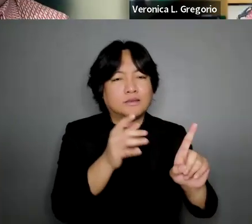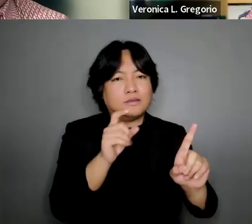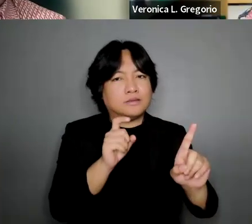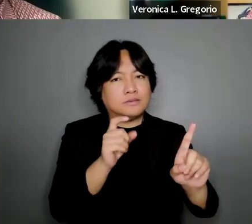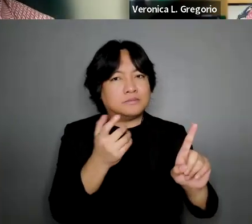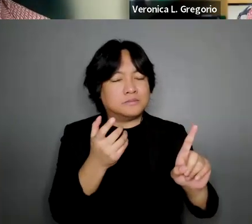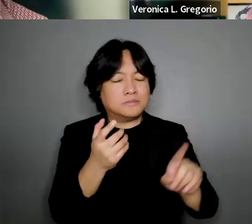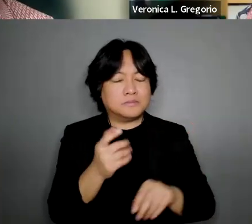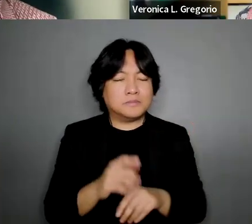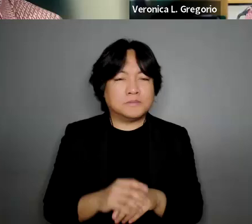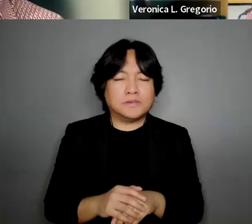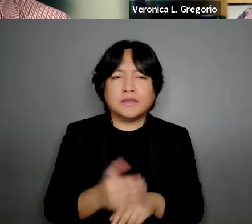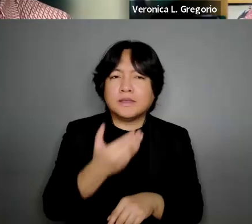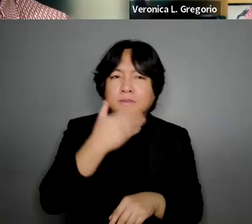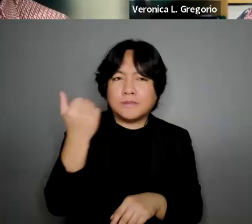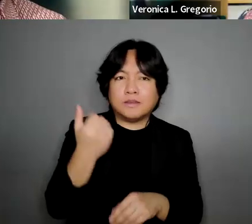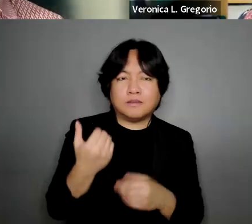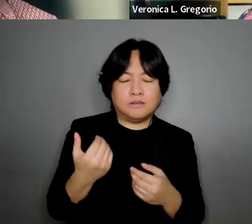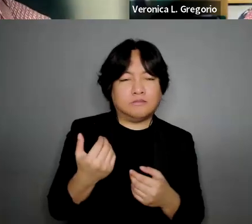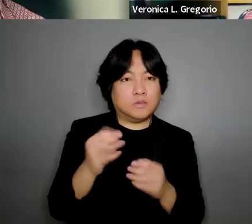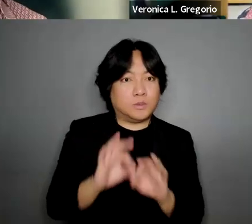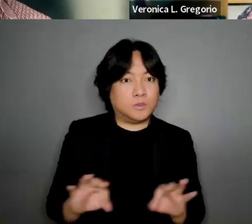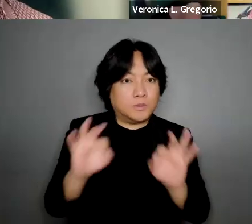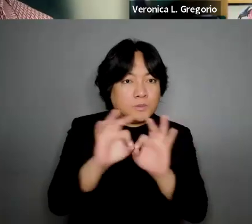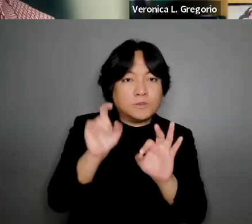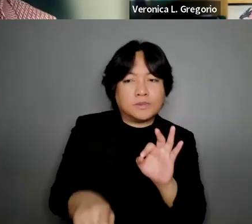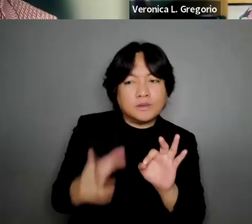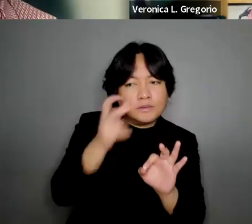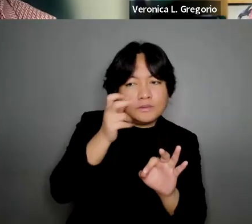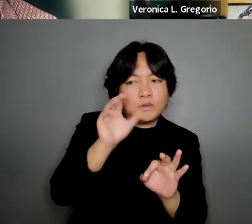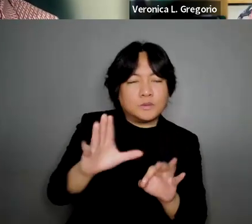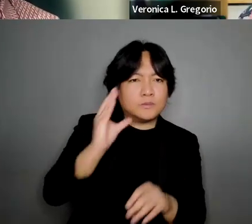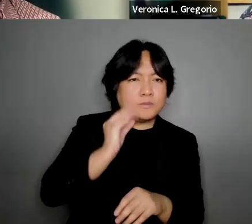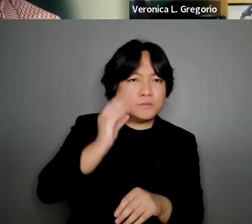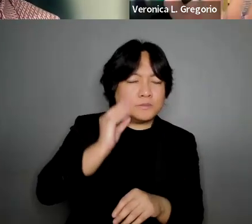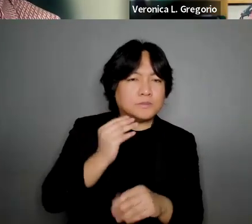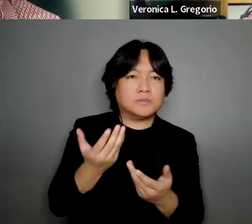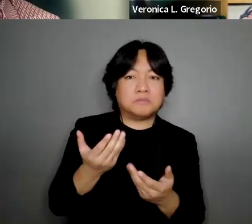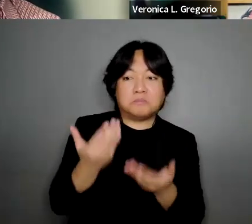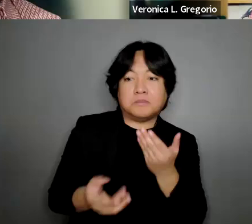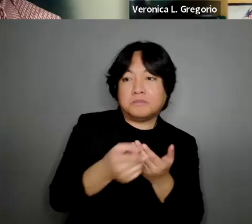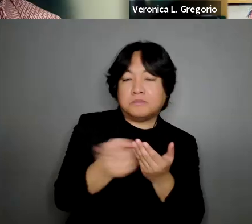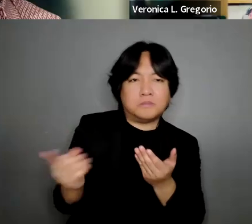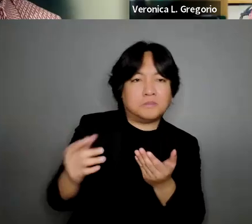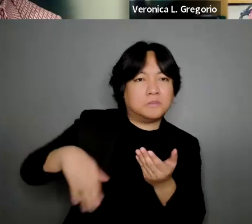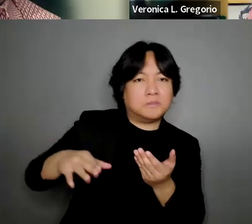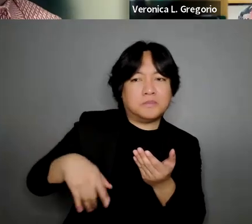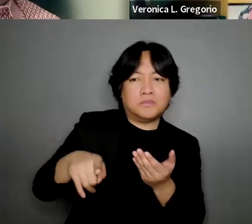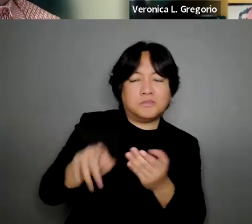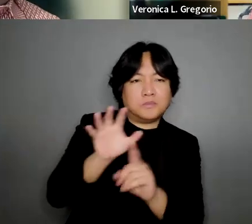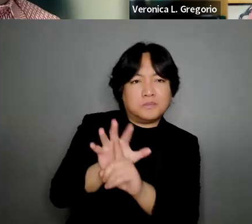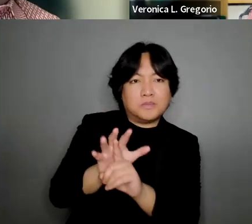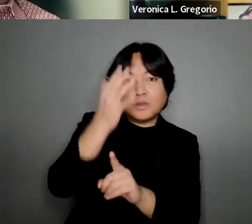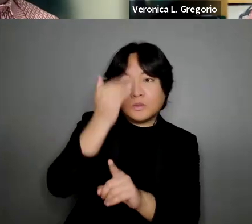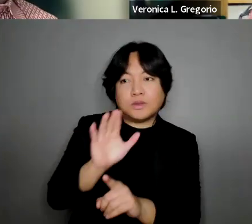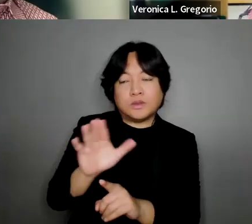ones, no, na merong grounded experiences as well, and maybe not yet known because maybe their journal articles are published